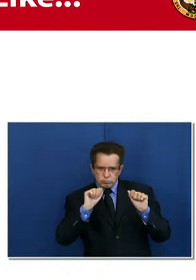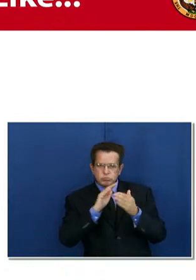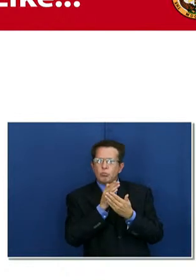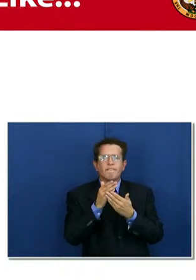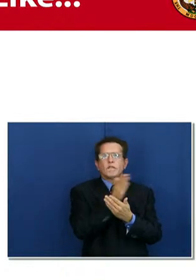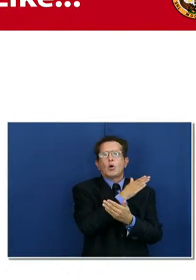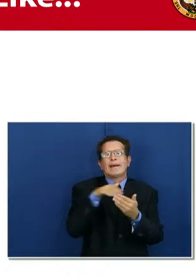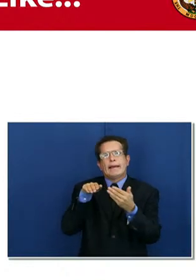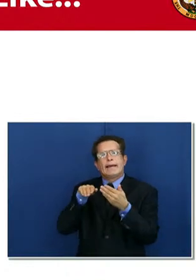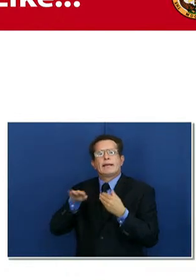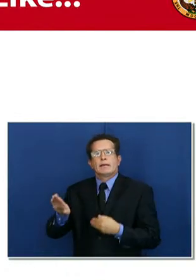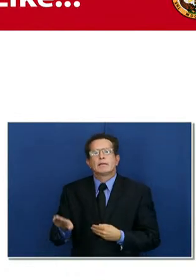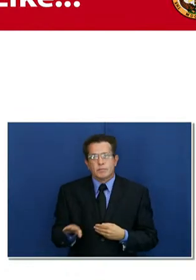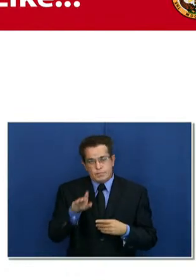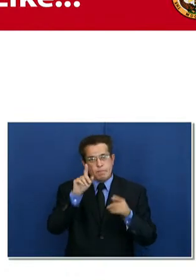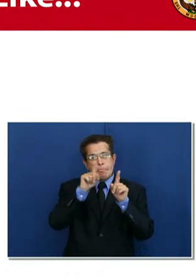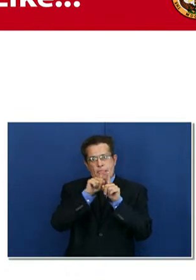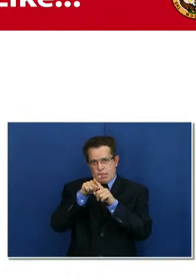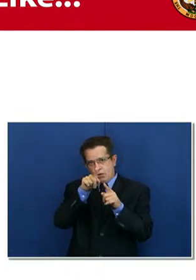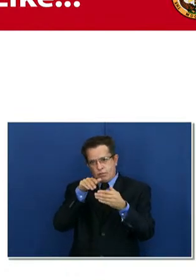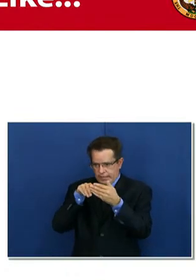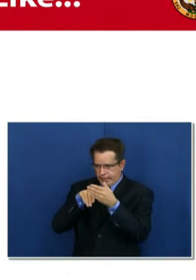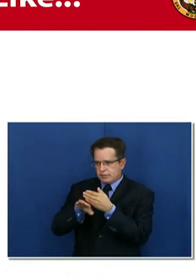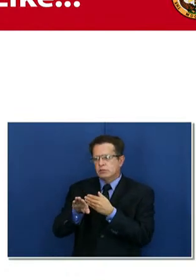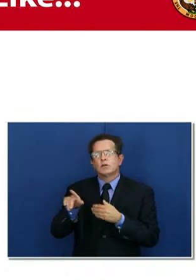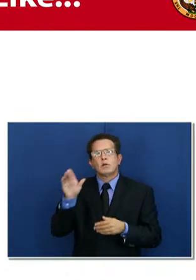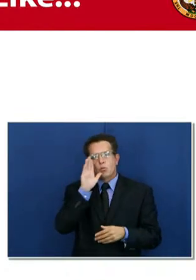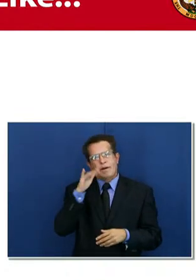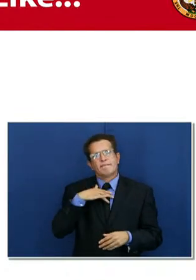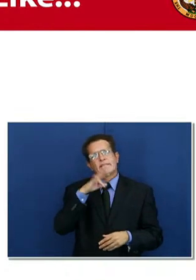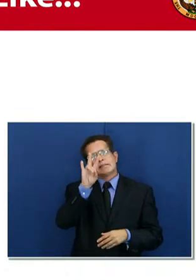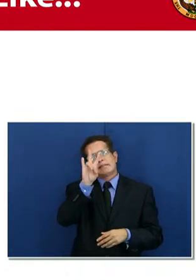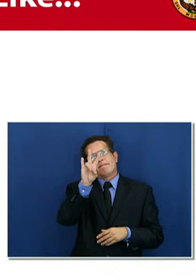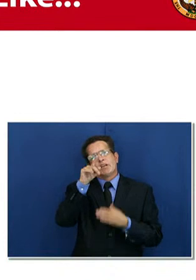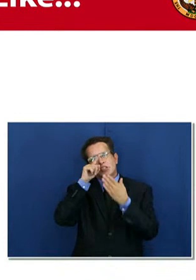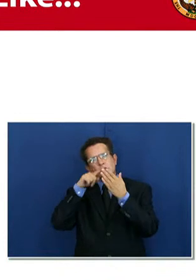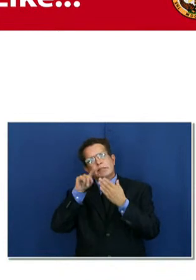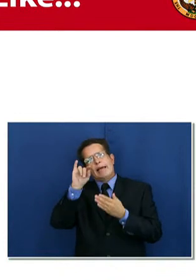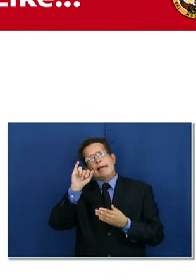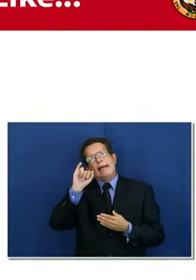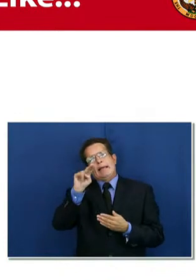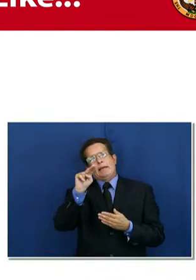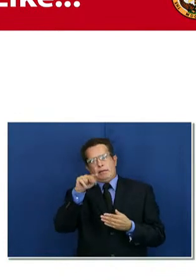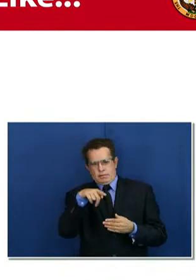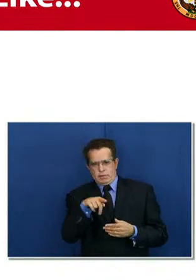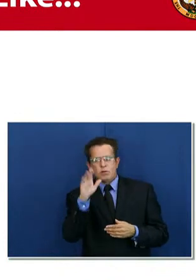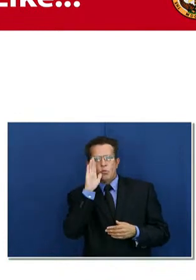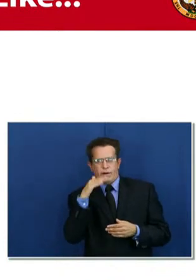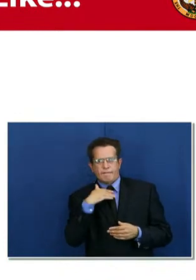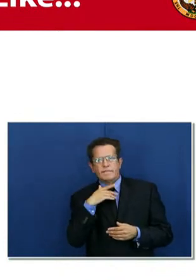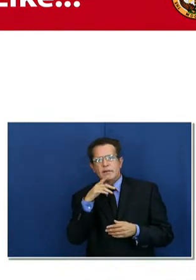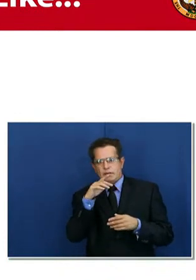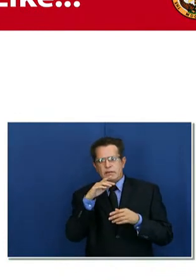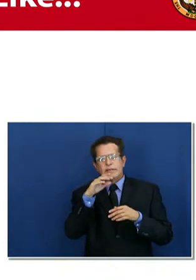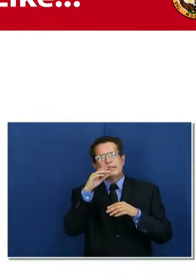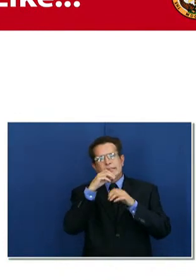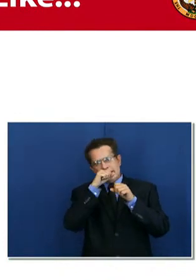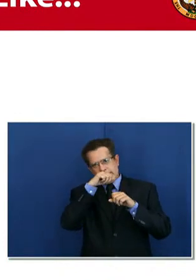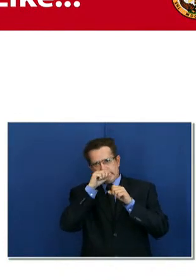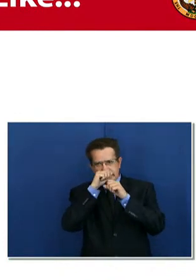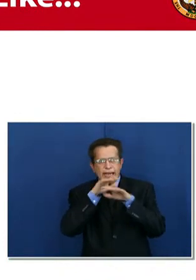they go inside, they will also be greeted with 7 check-in stations, which will have the sneeze guards. Each and every single one of